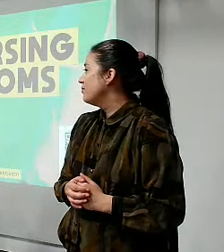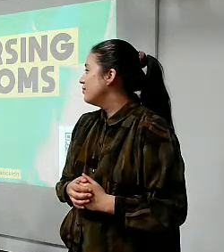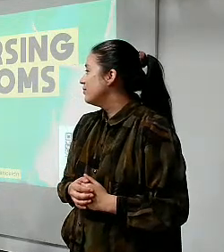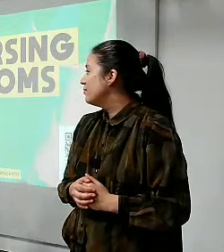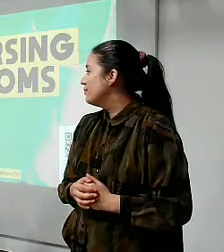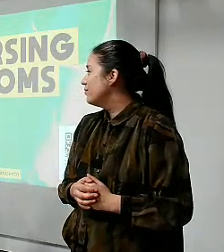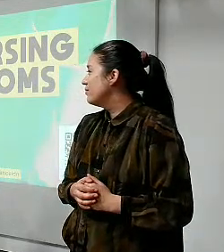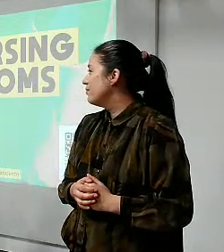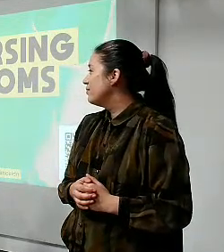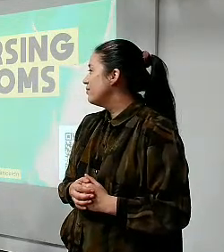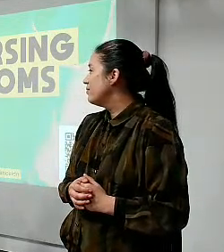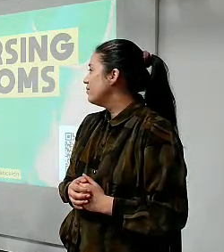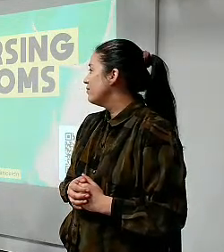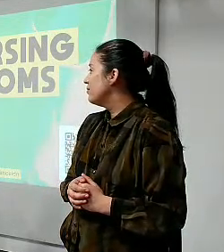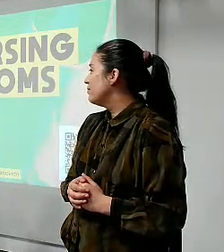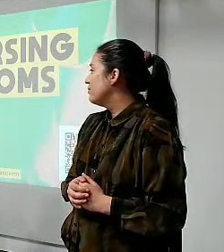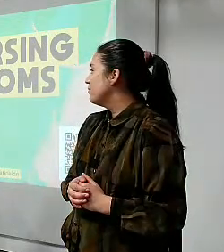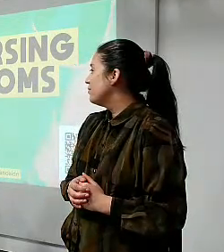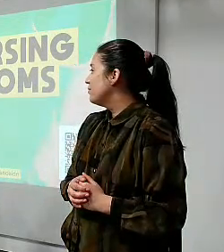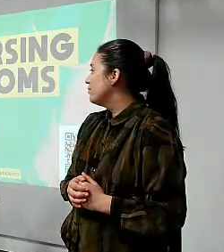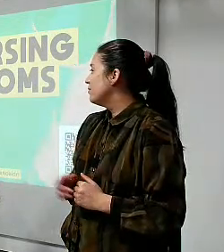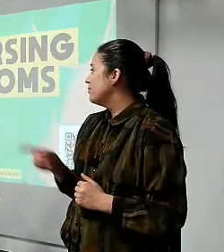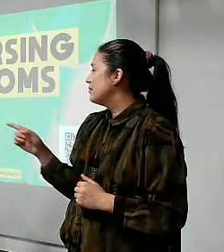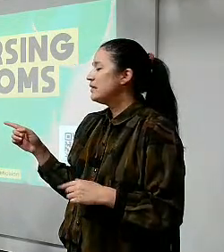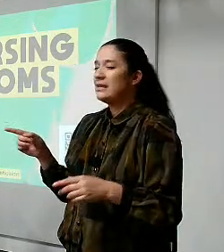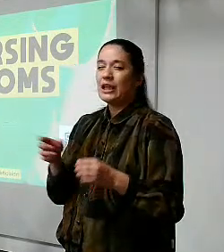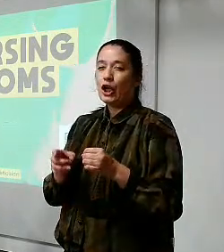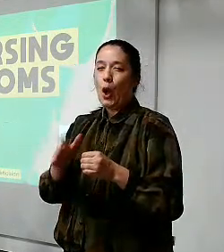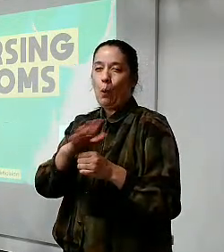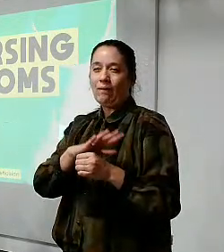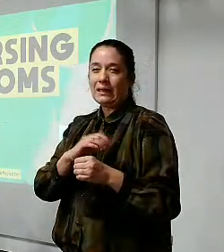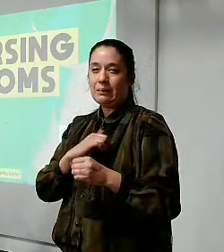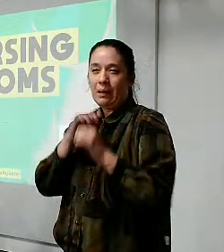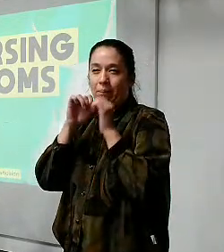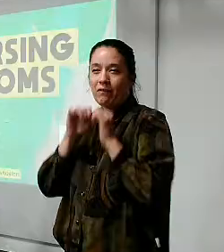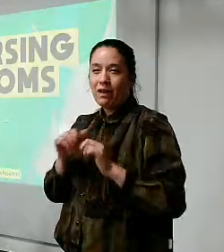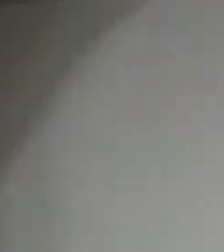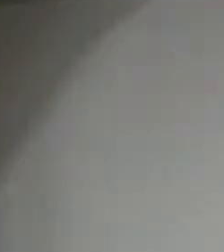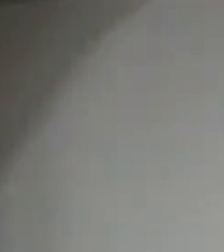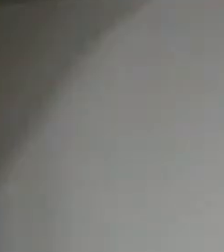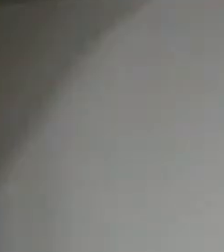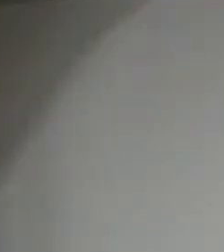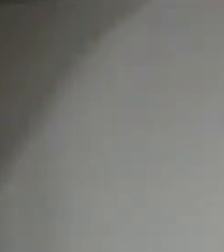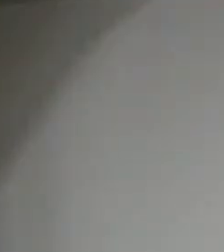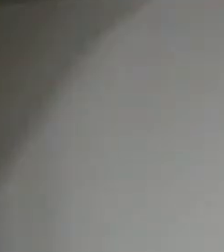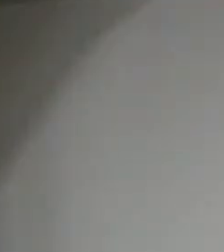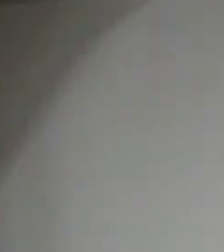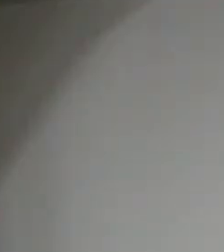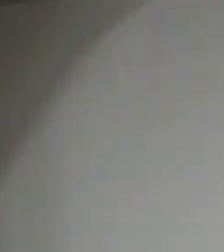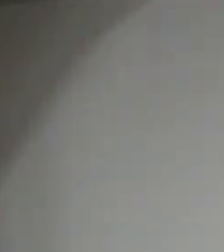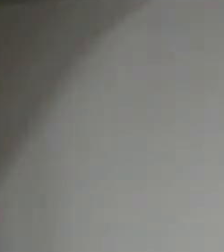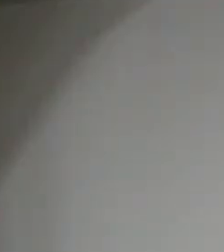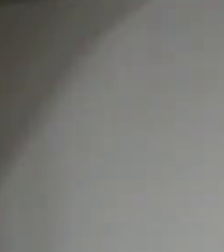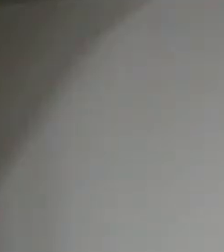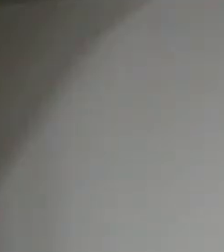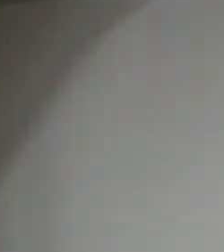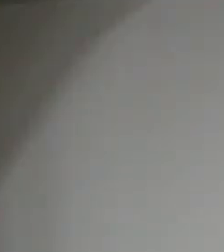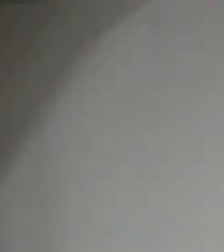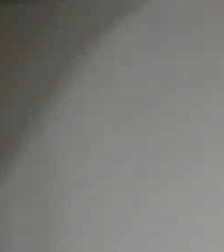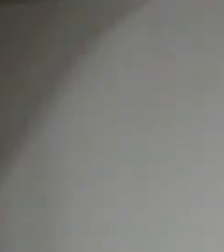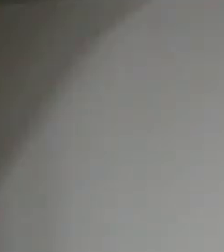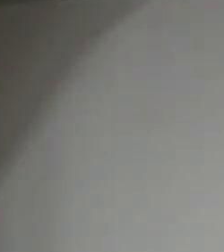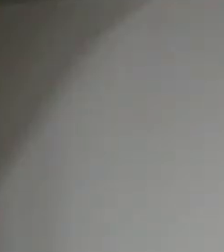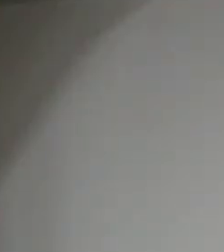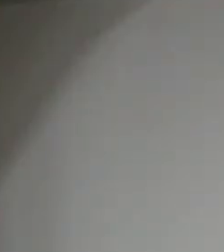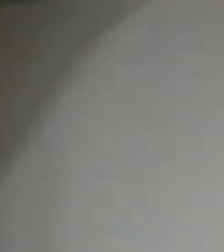Sorry. I went like that because I was like, COVID, my favourite topic. Go for it. Is it all right if I say something about COVID in relation to that? Because I